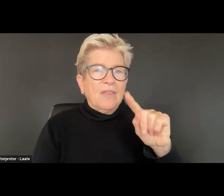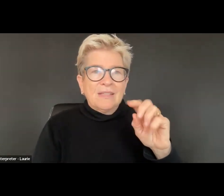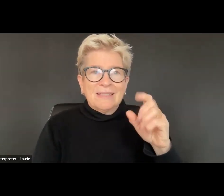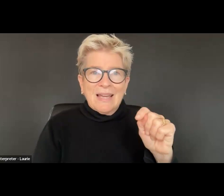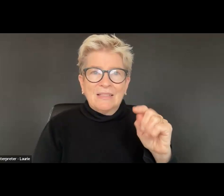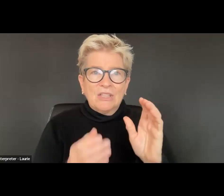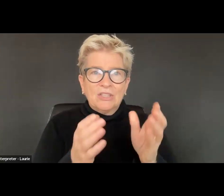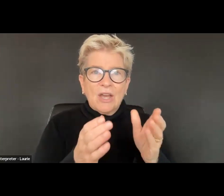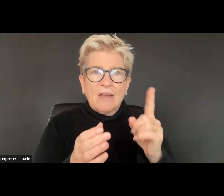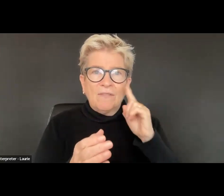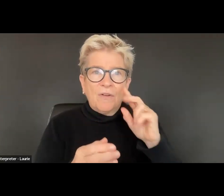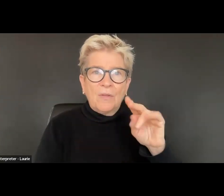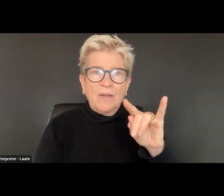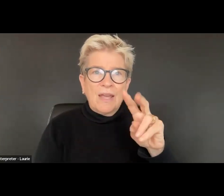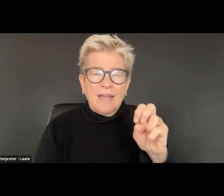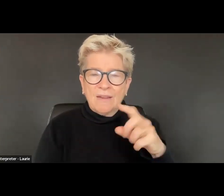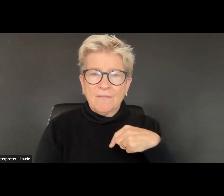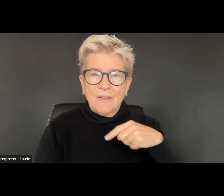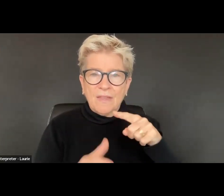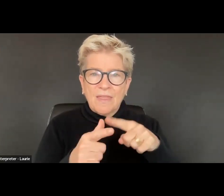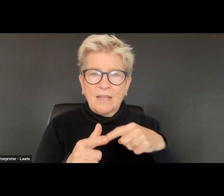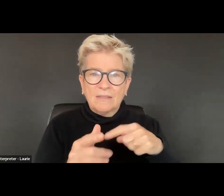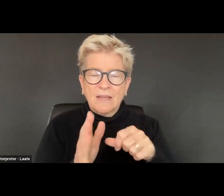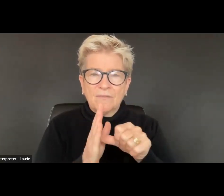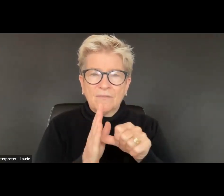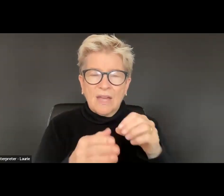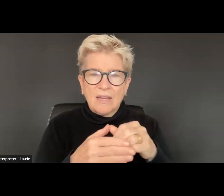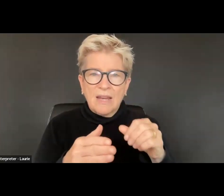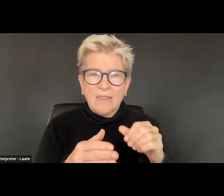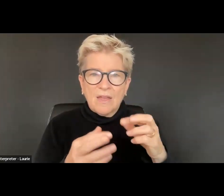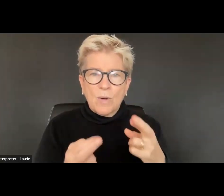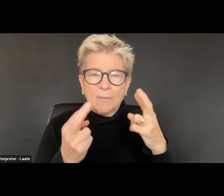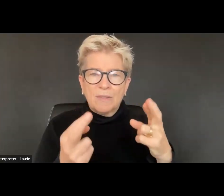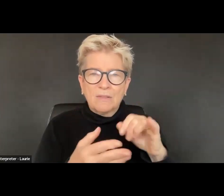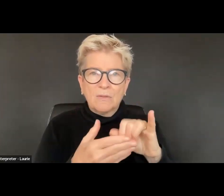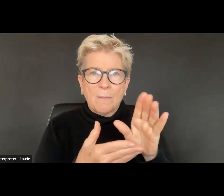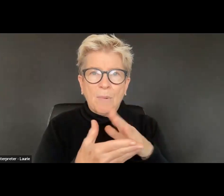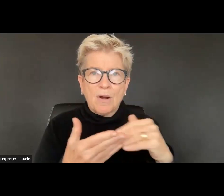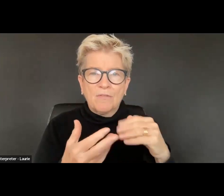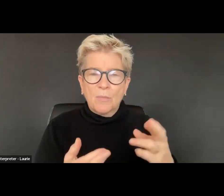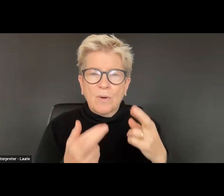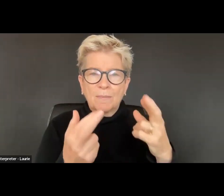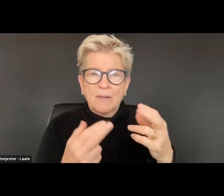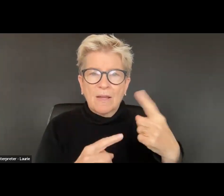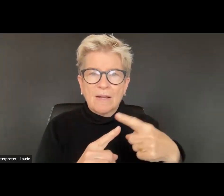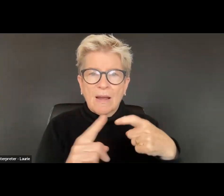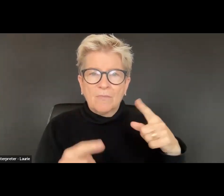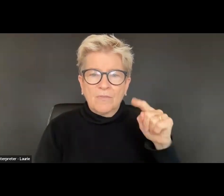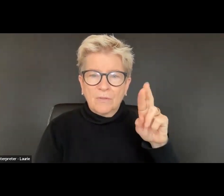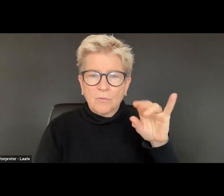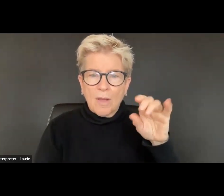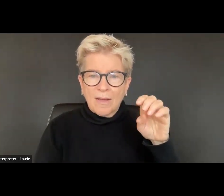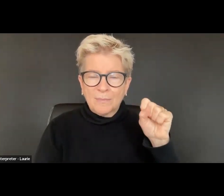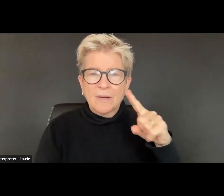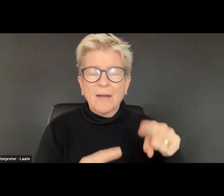also highlighted in the recommendations as part of the recommendations coming from the tribes around